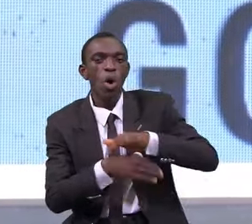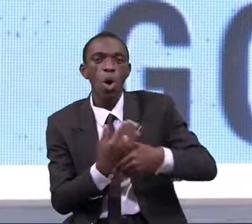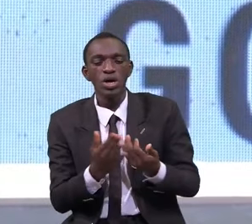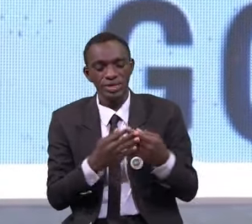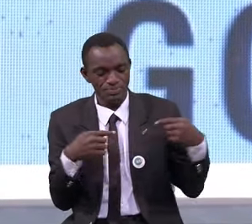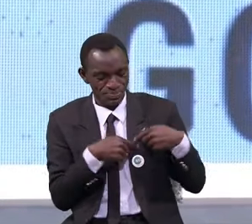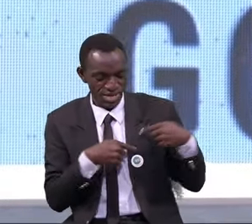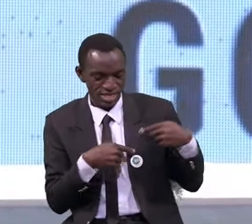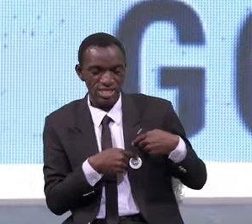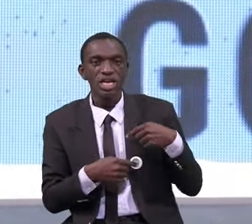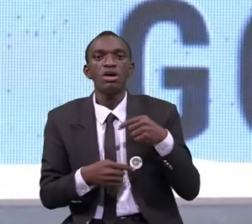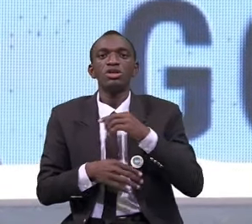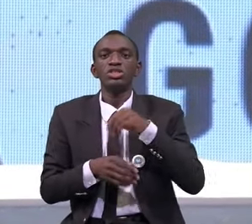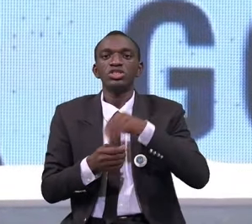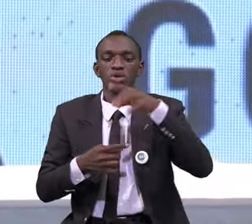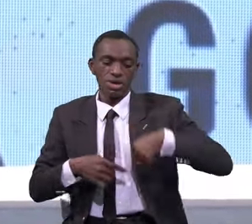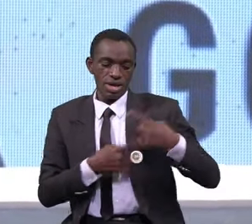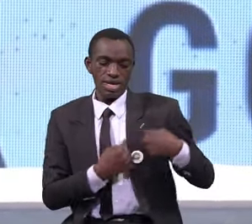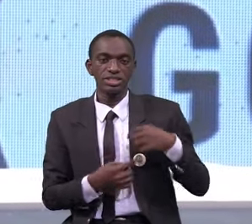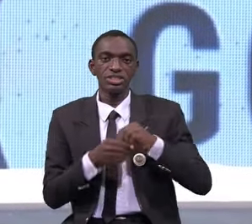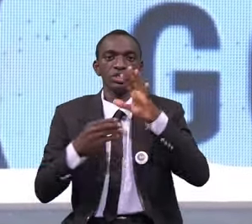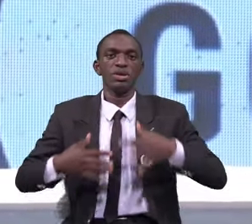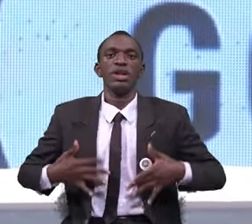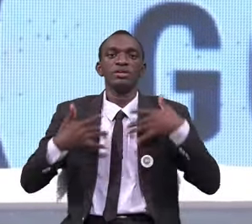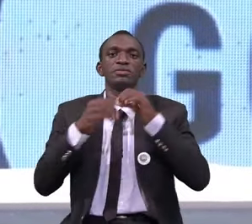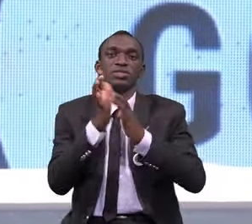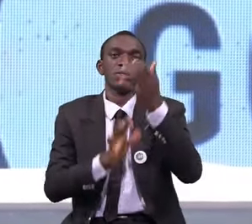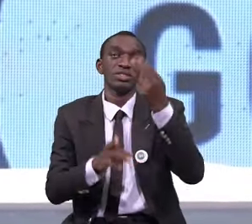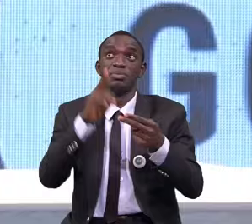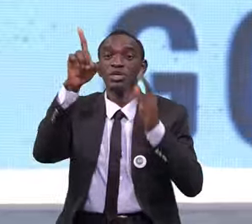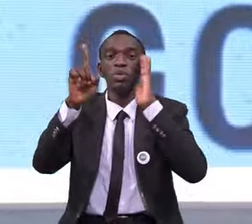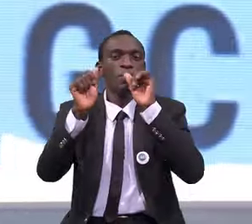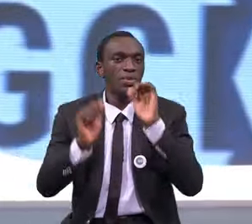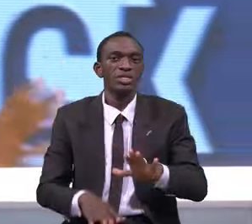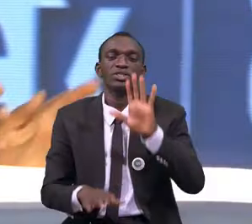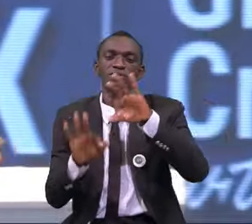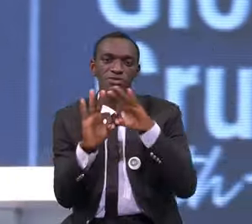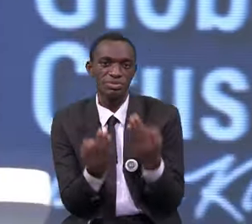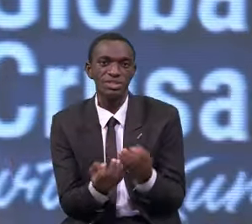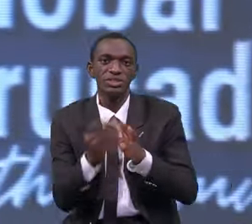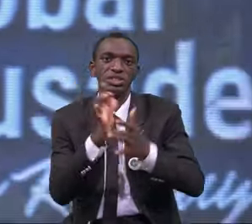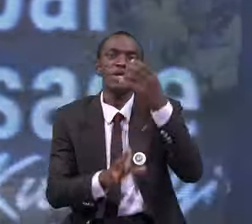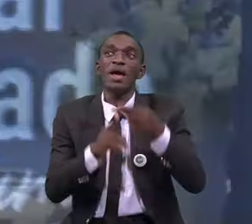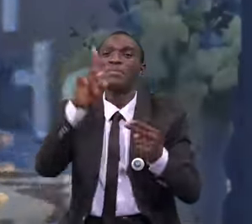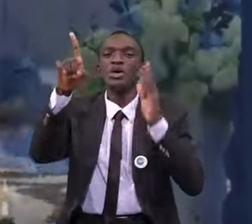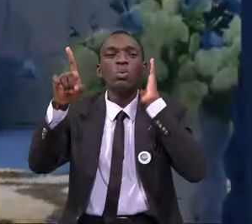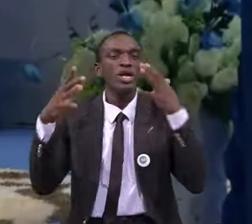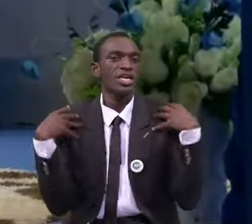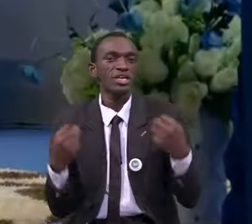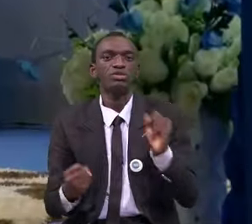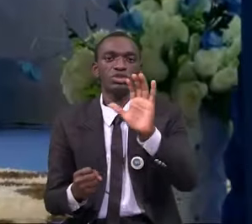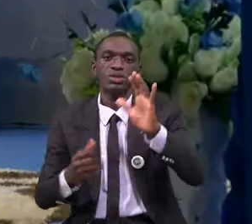in your life. It will bless your family. It will heal your